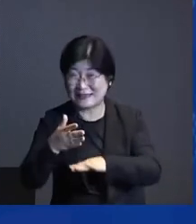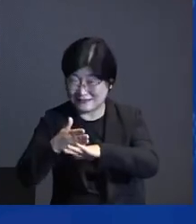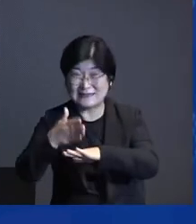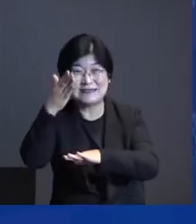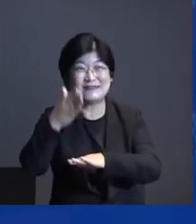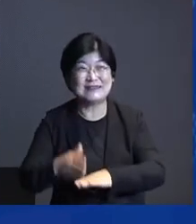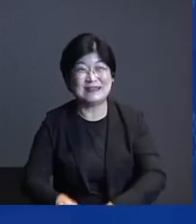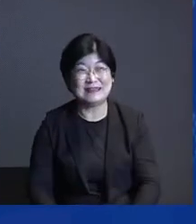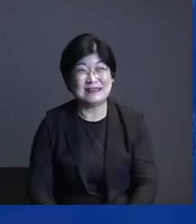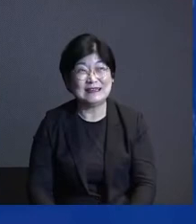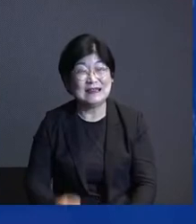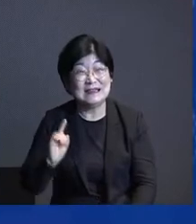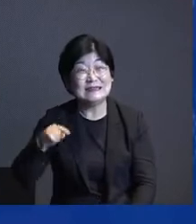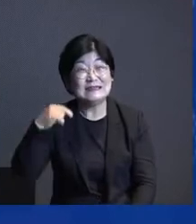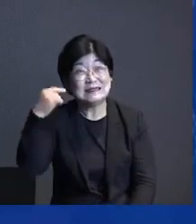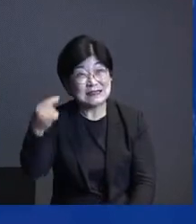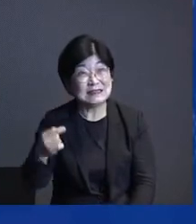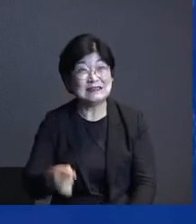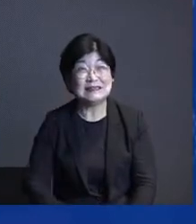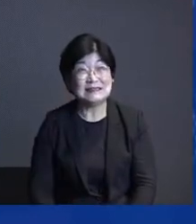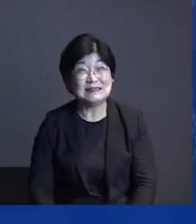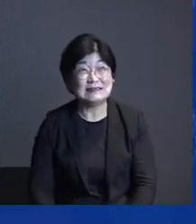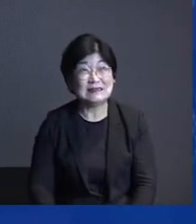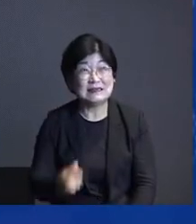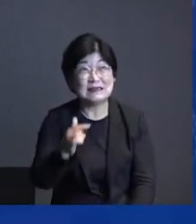Dr. Nakpu from Thailand.